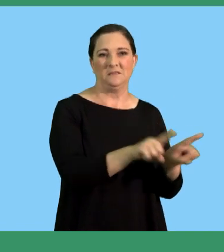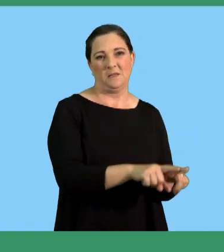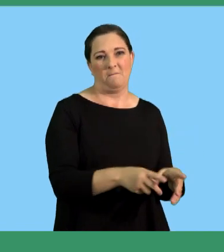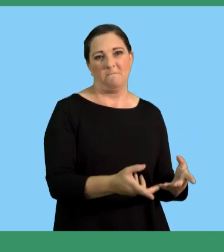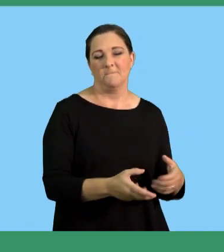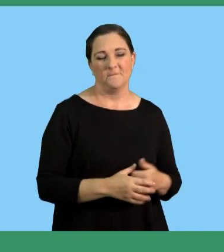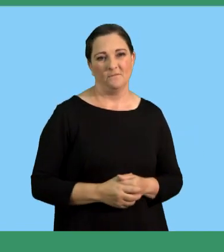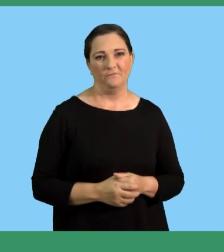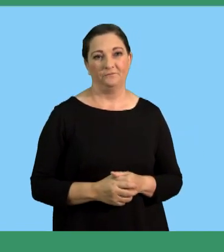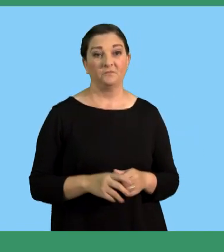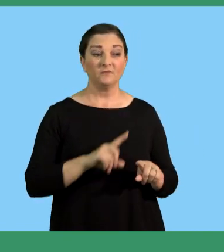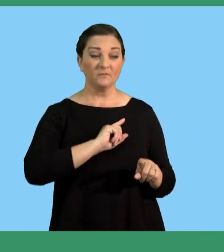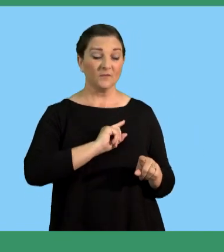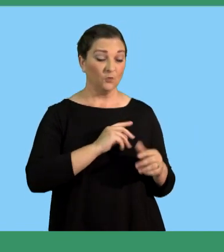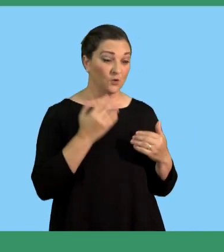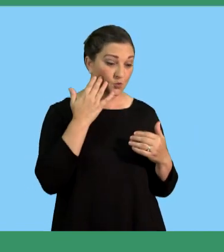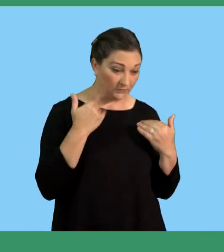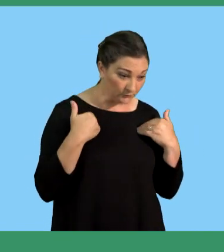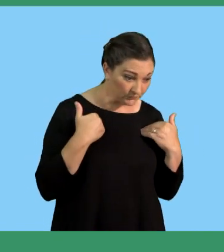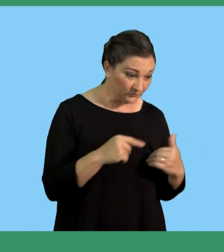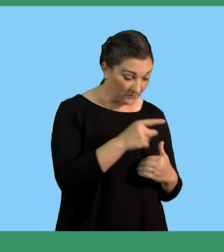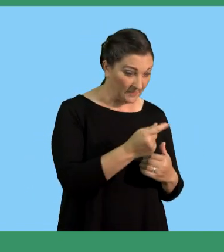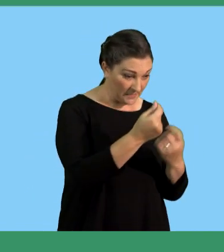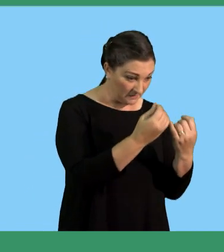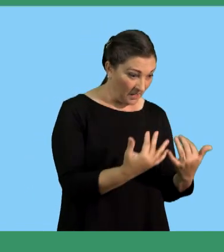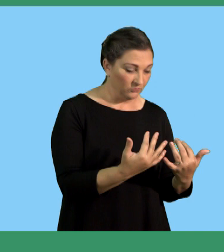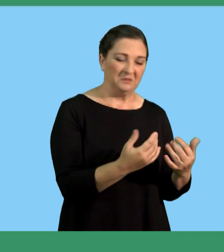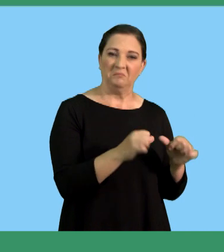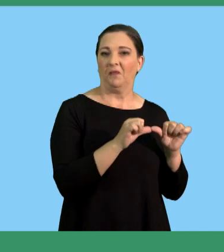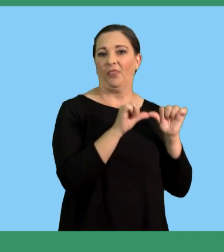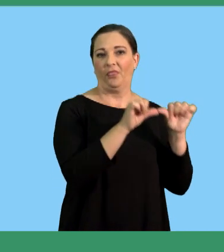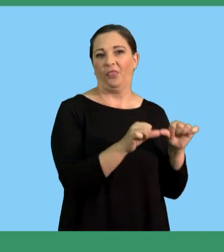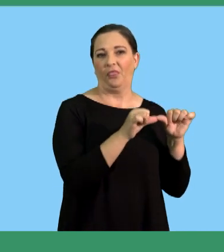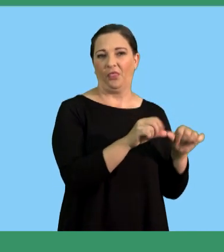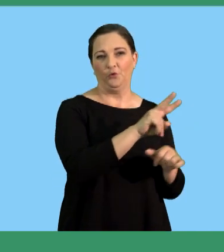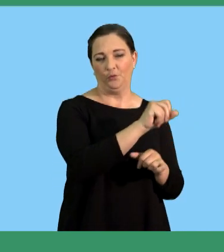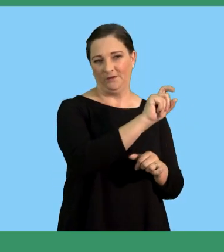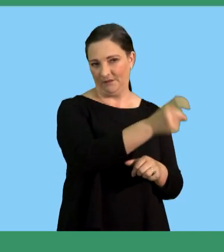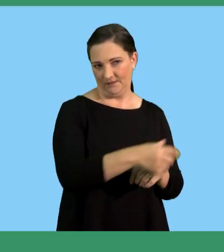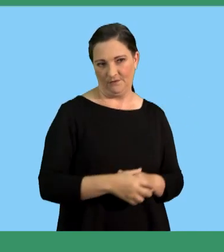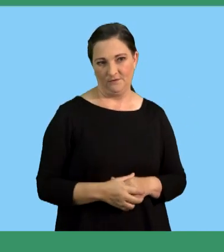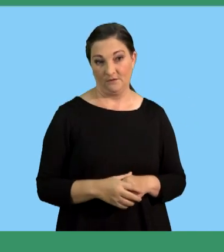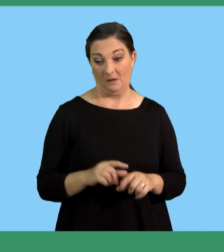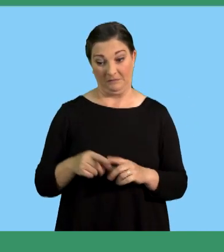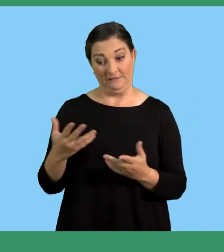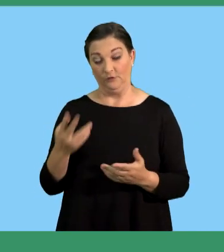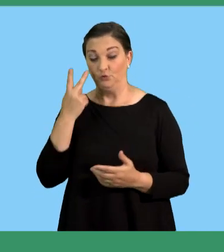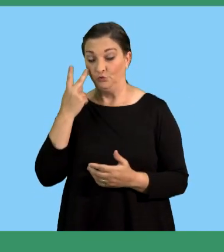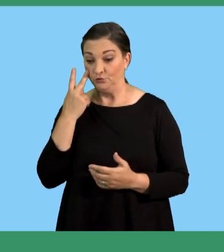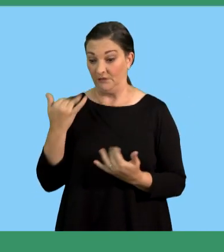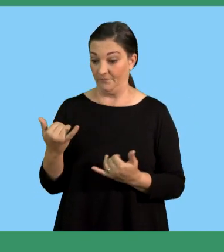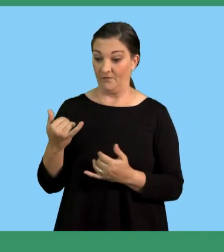period or the capital amount invested or principal amount will remain 20,000, whereas this side, it